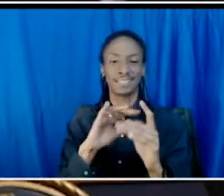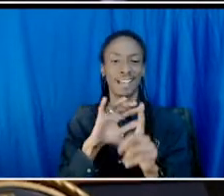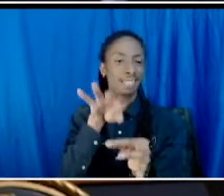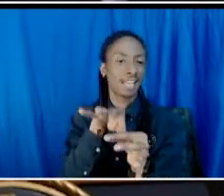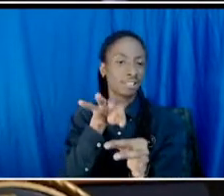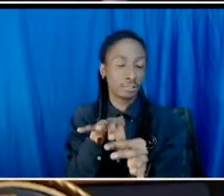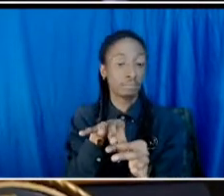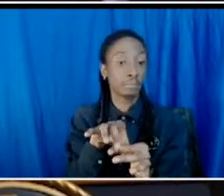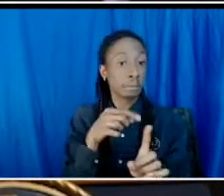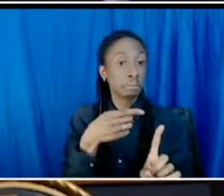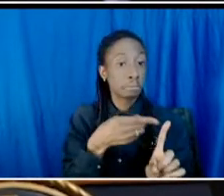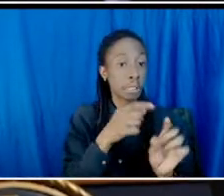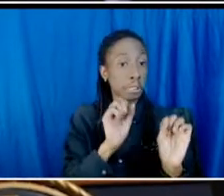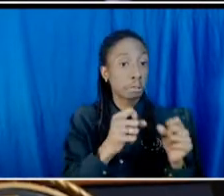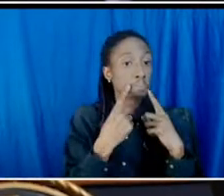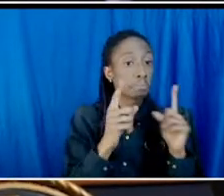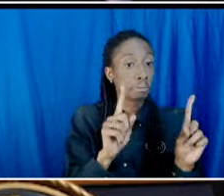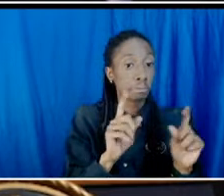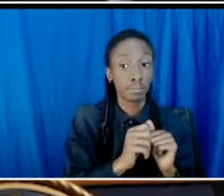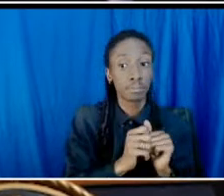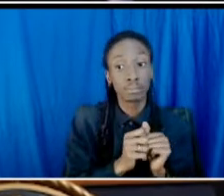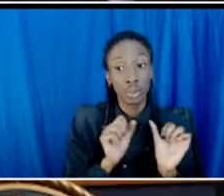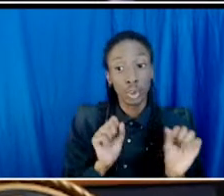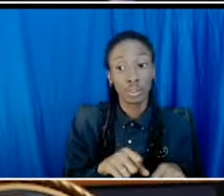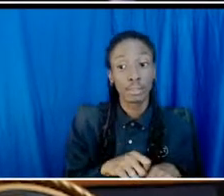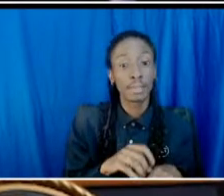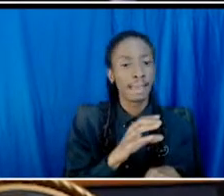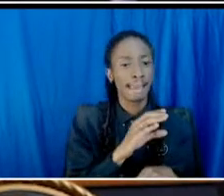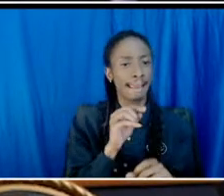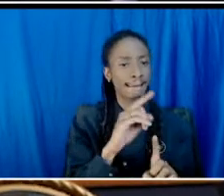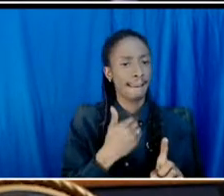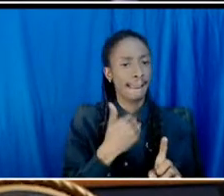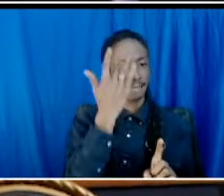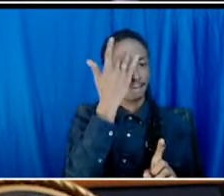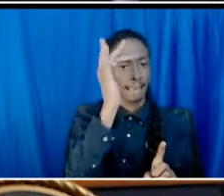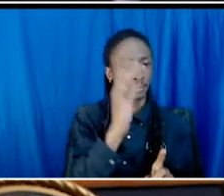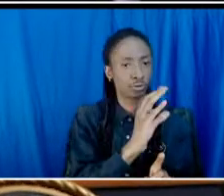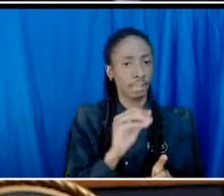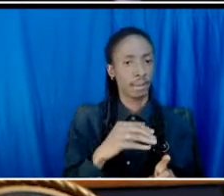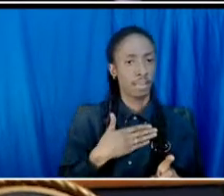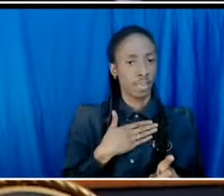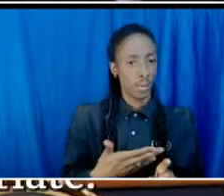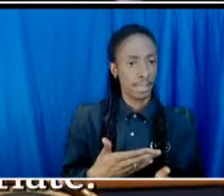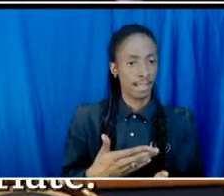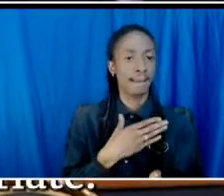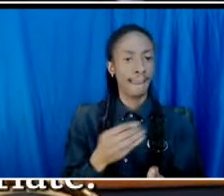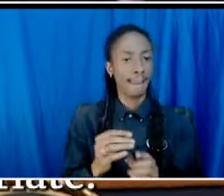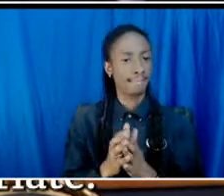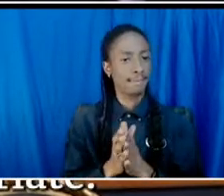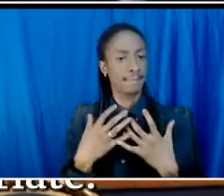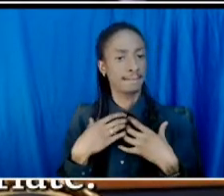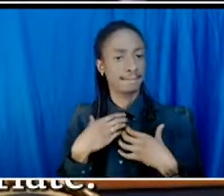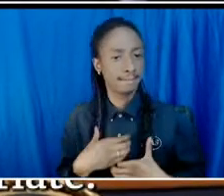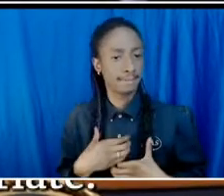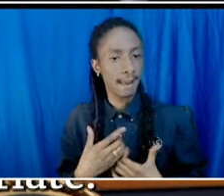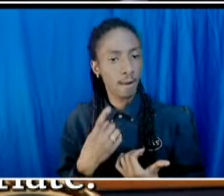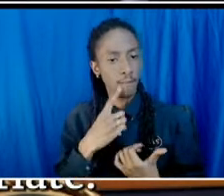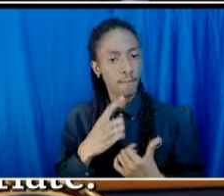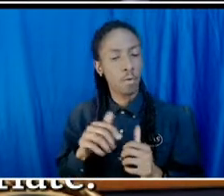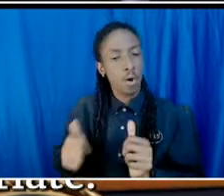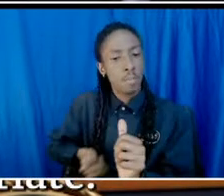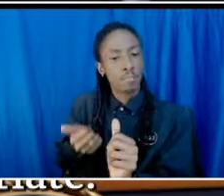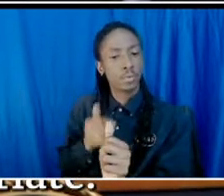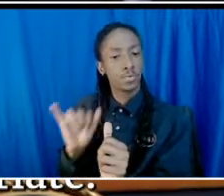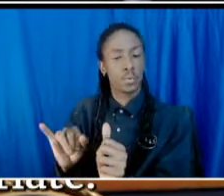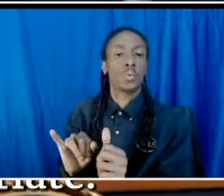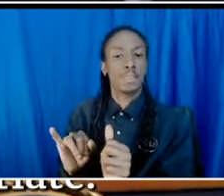and he had the intelligence and the will and the desire to pursue these matters in the way